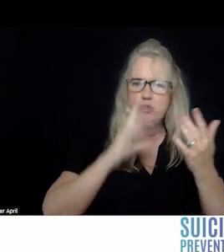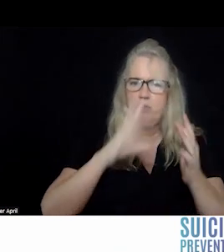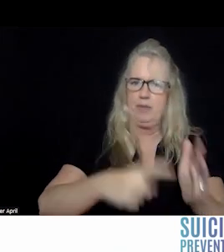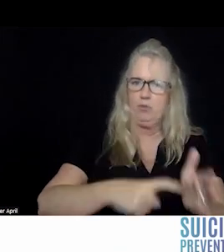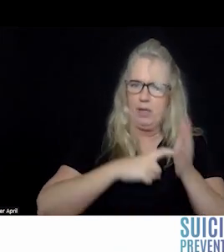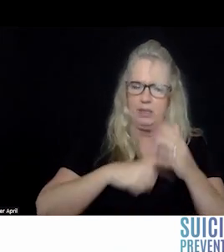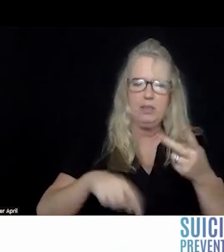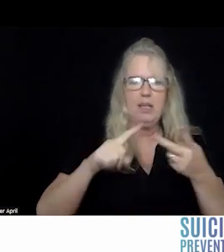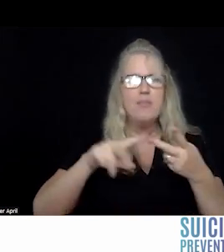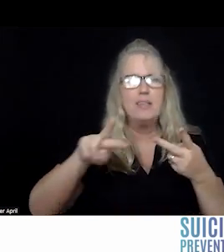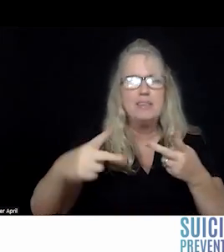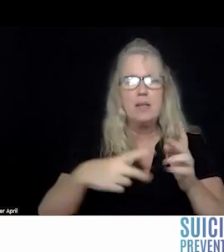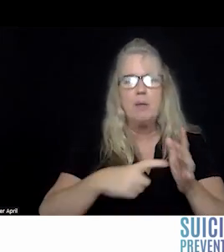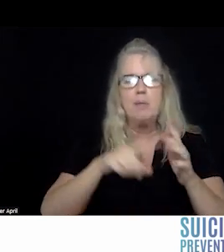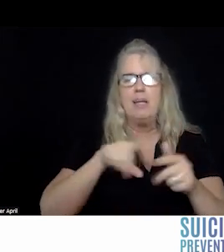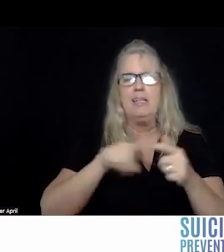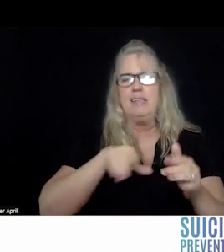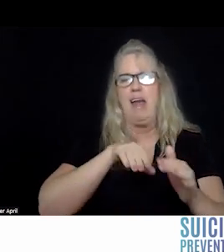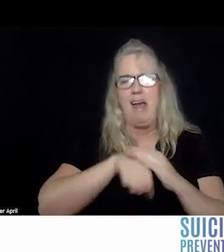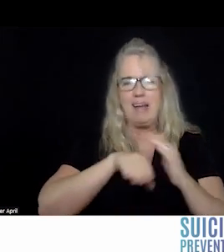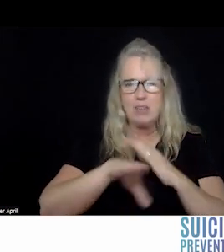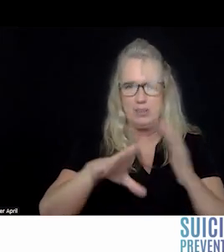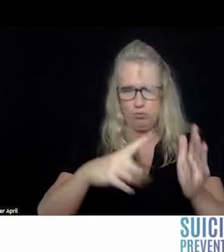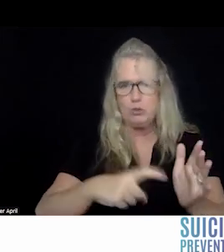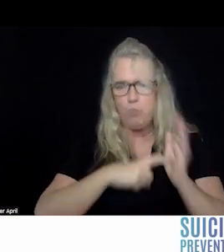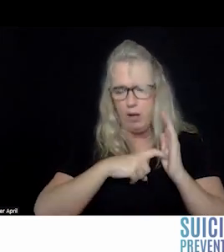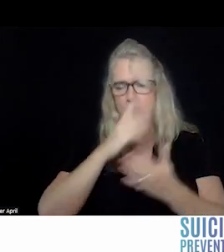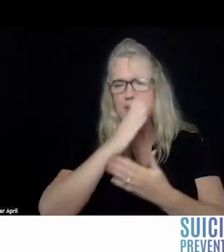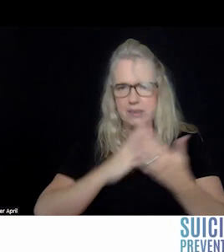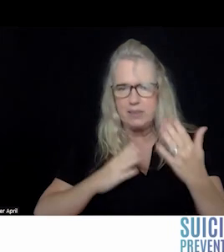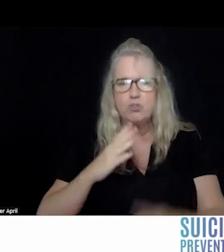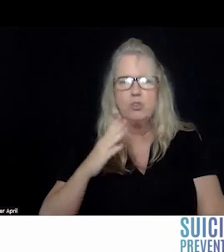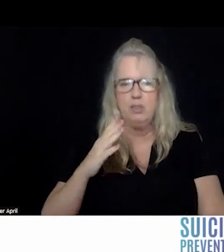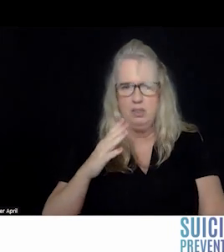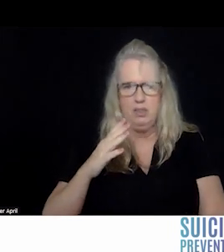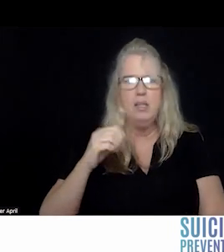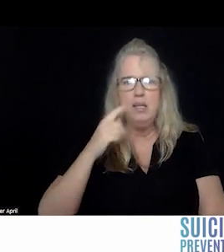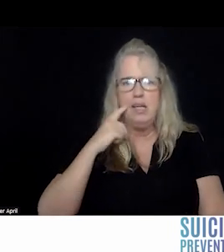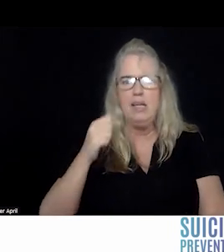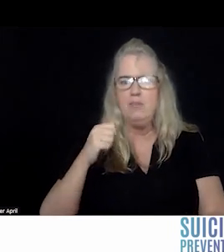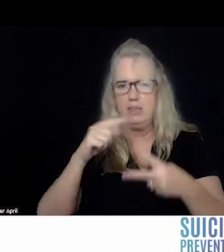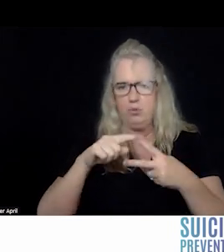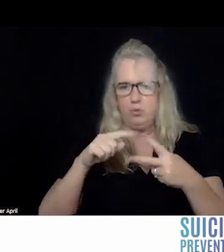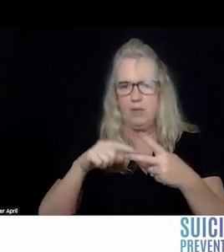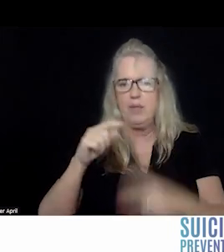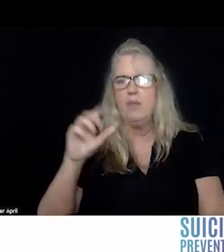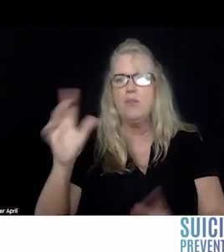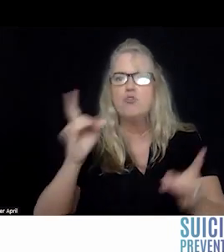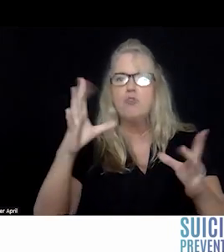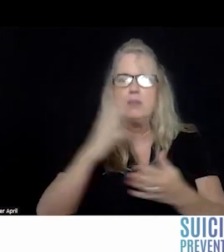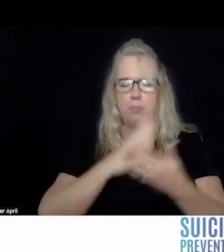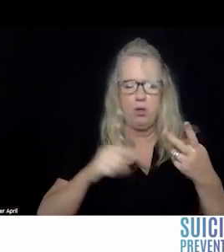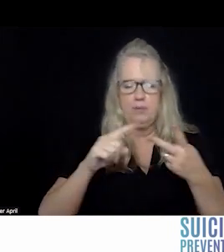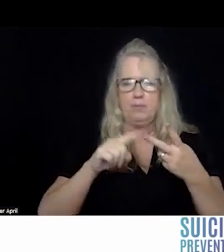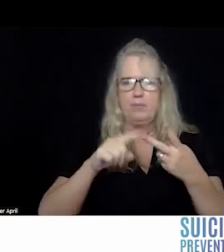The second section is an access requirements section. It's in 2C is the crisis part of that. The second